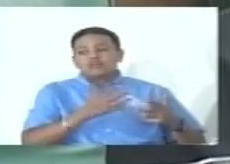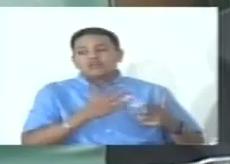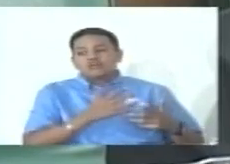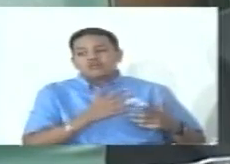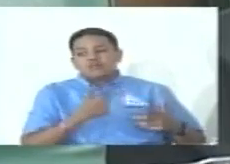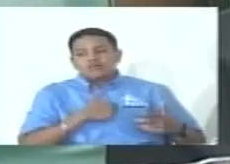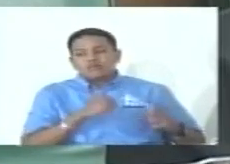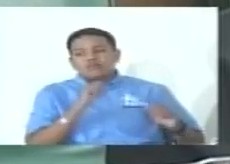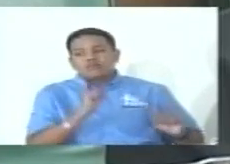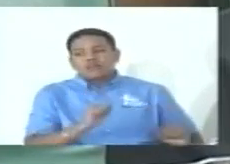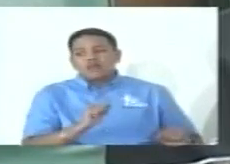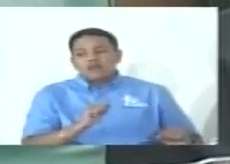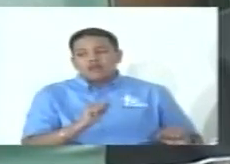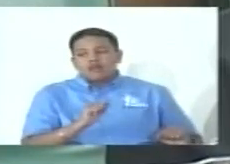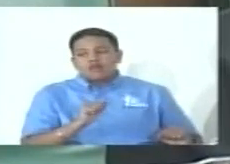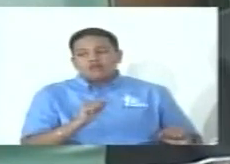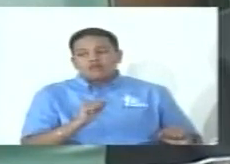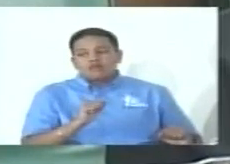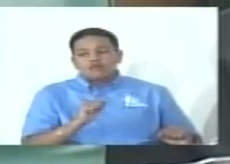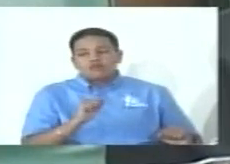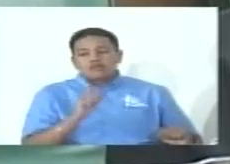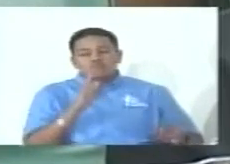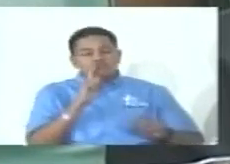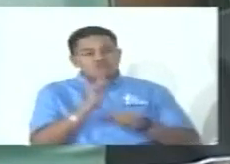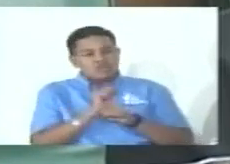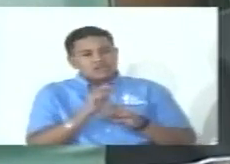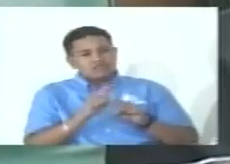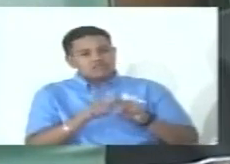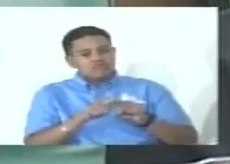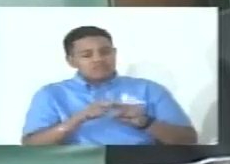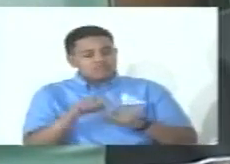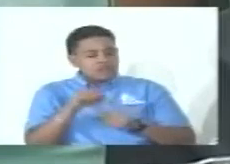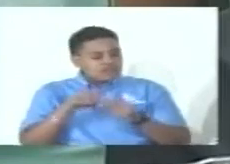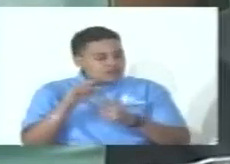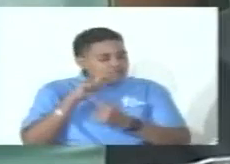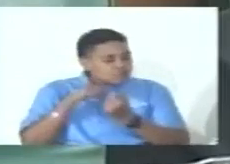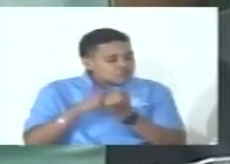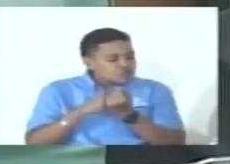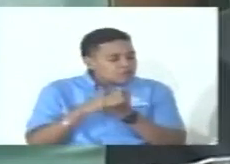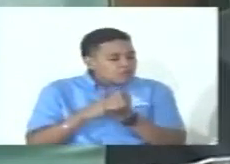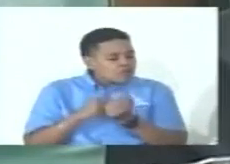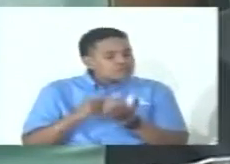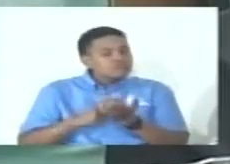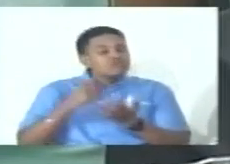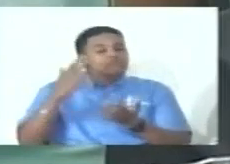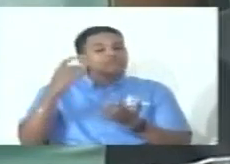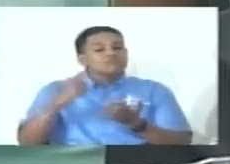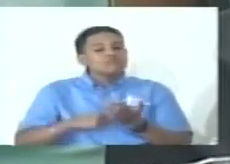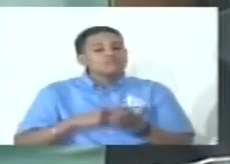we can really count on each other for support from time to time.